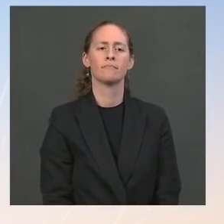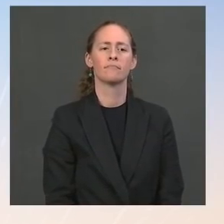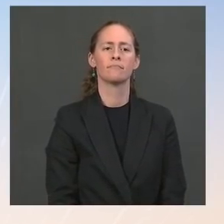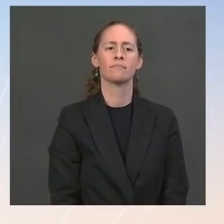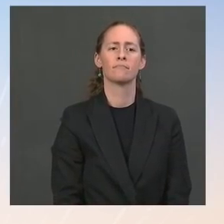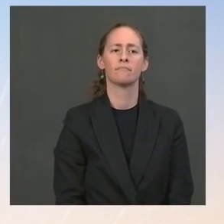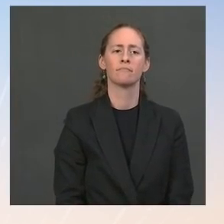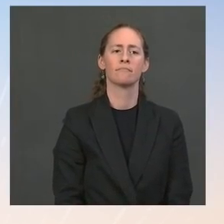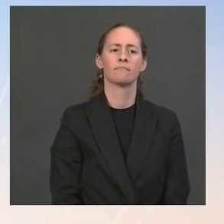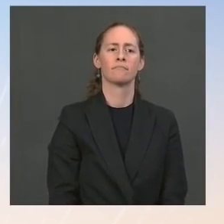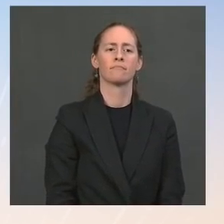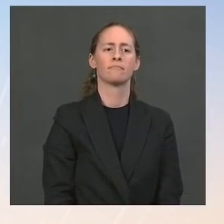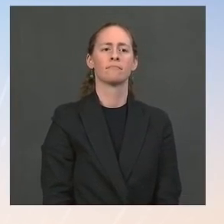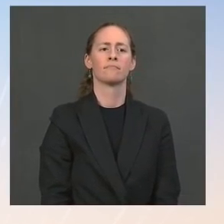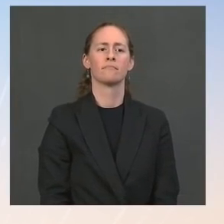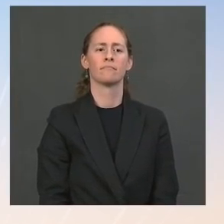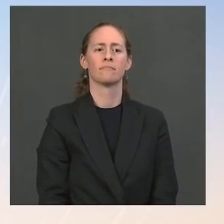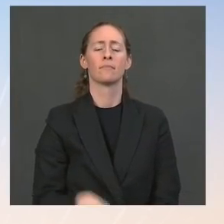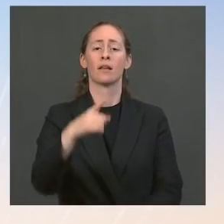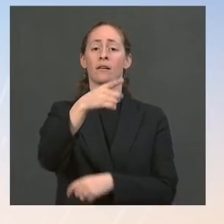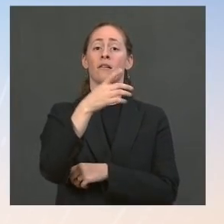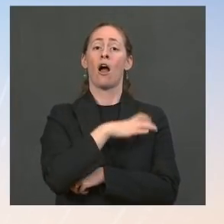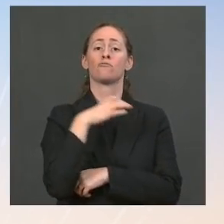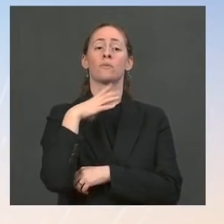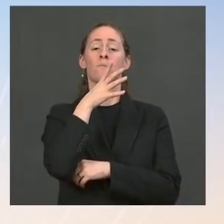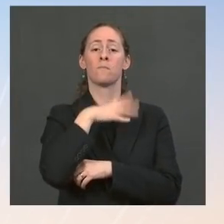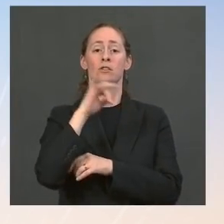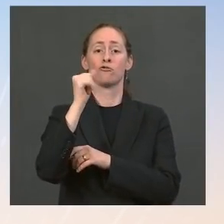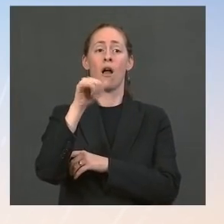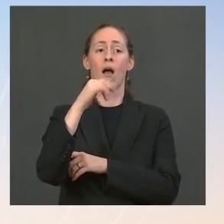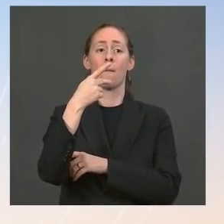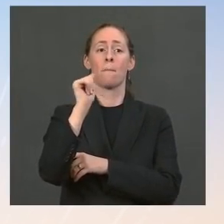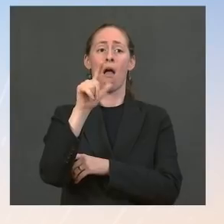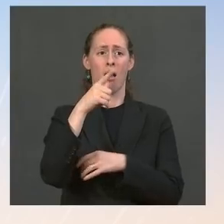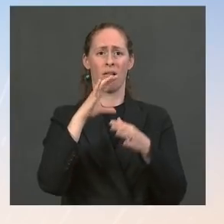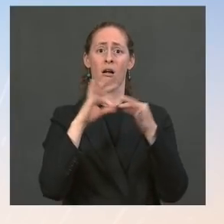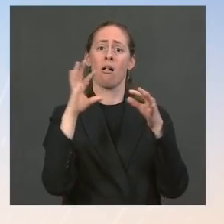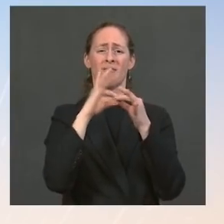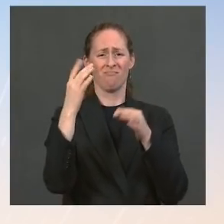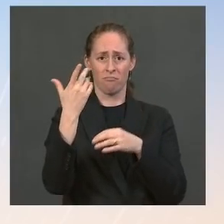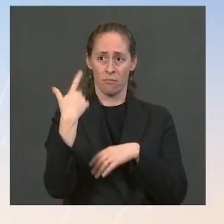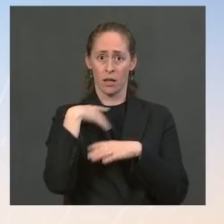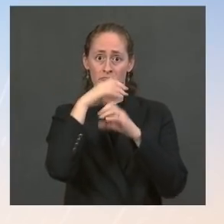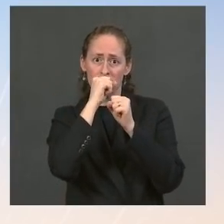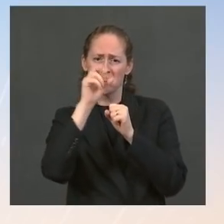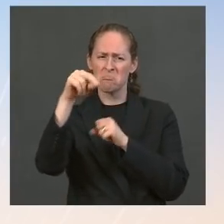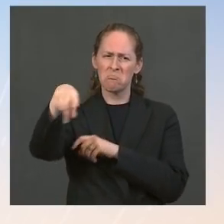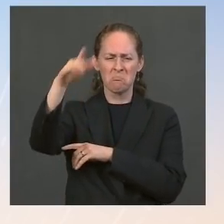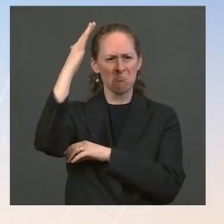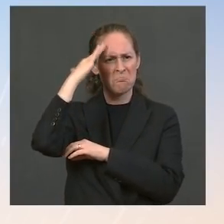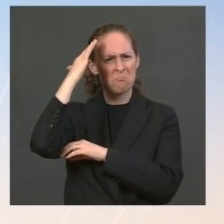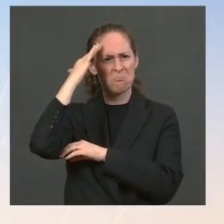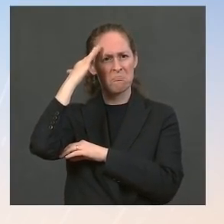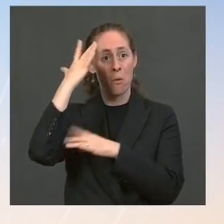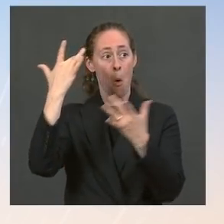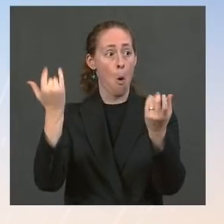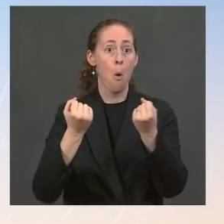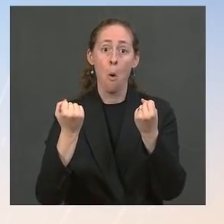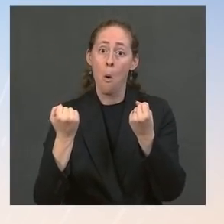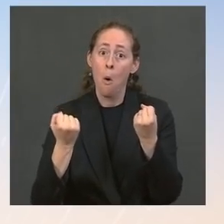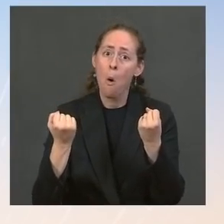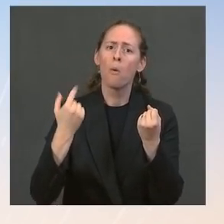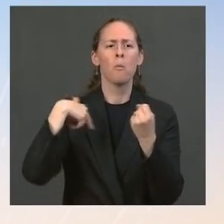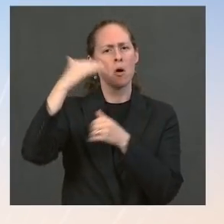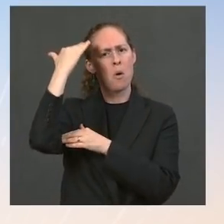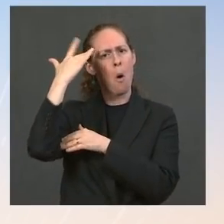Jayapal said yesterday, right now it's not a secret about what is the holdup. The holdup is that we need to